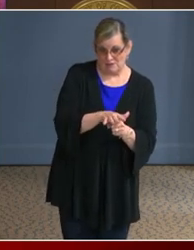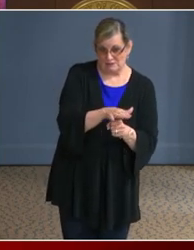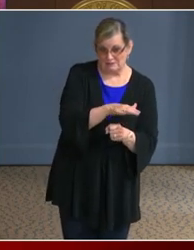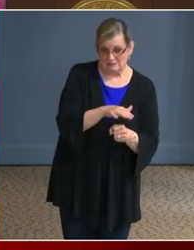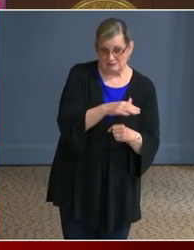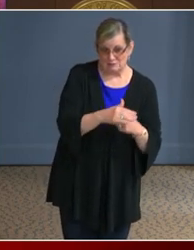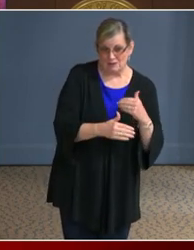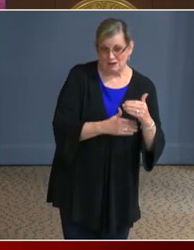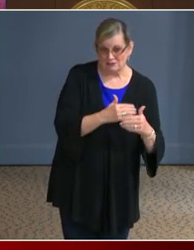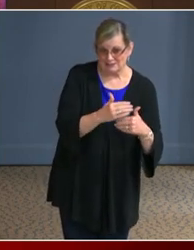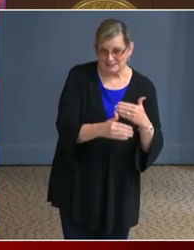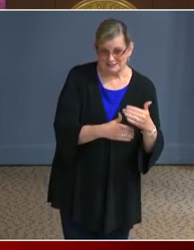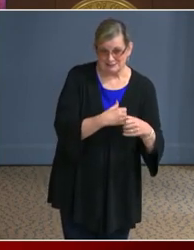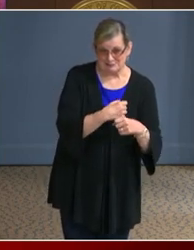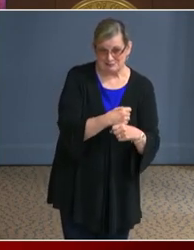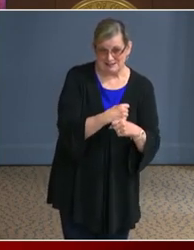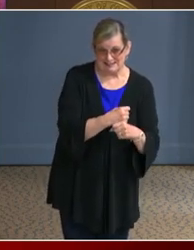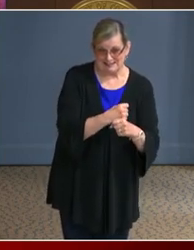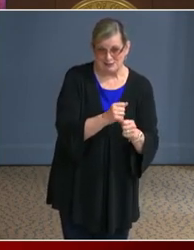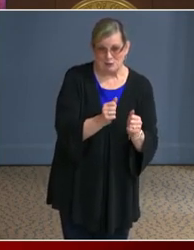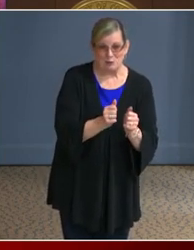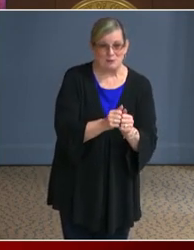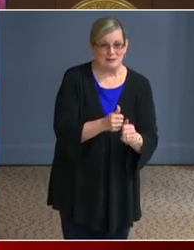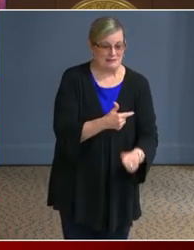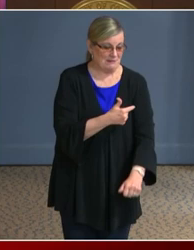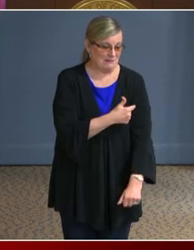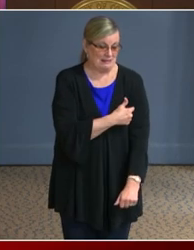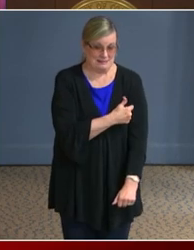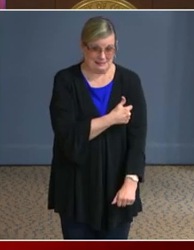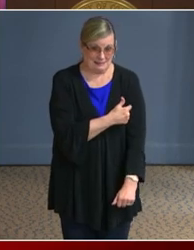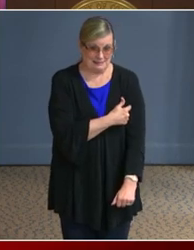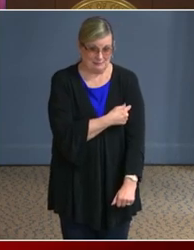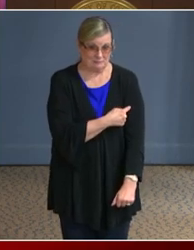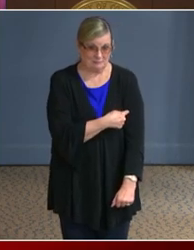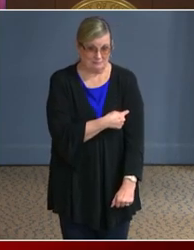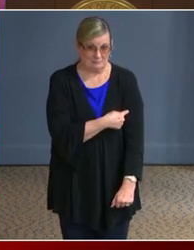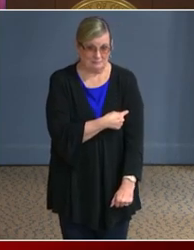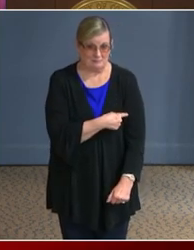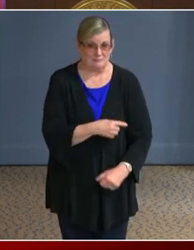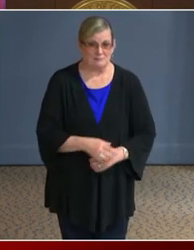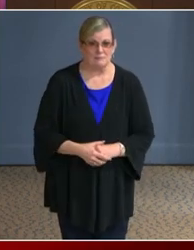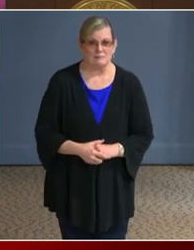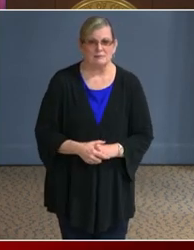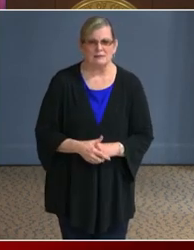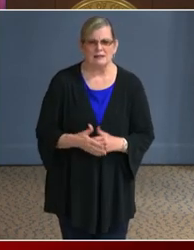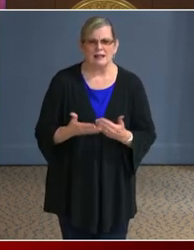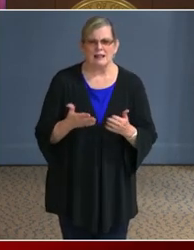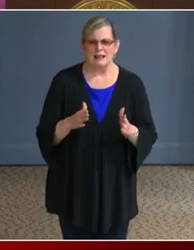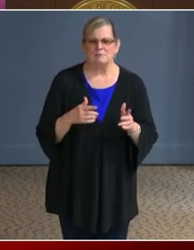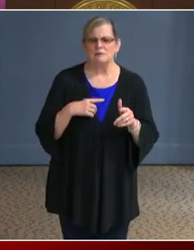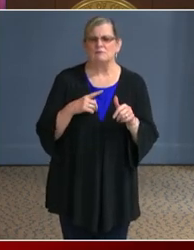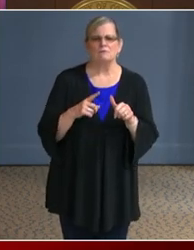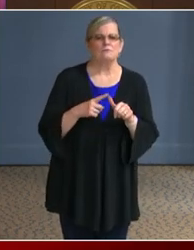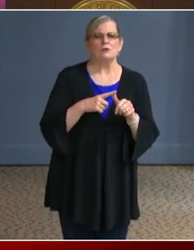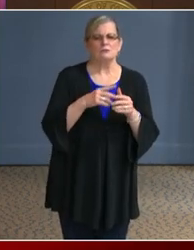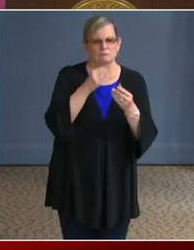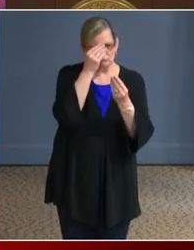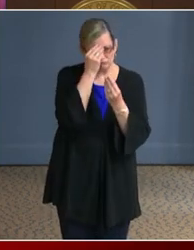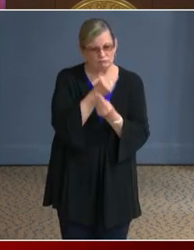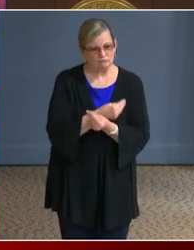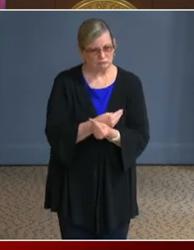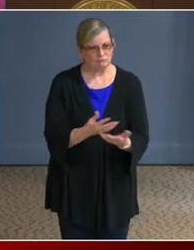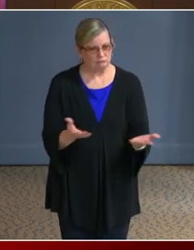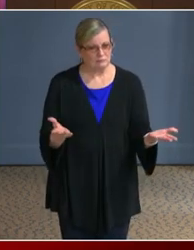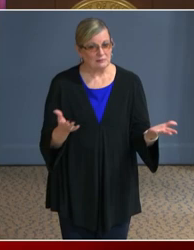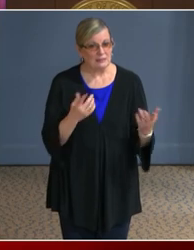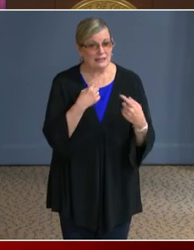have made with vaccine. And let me just follow up on the